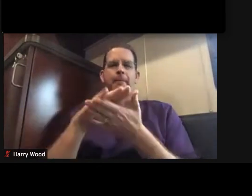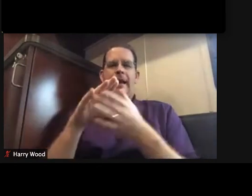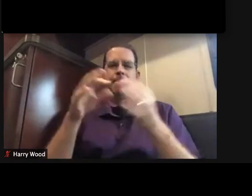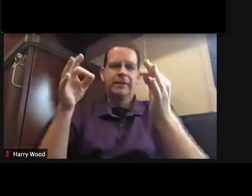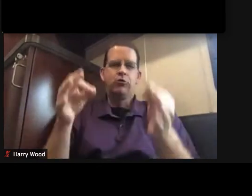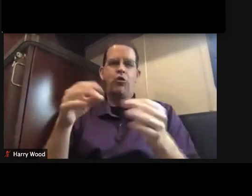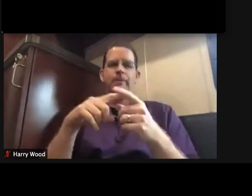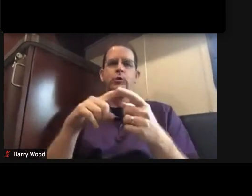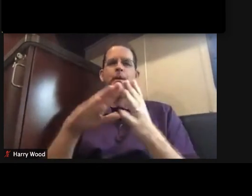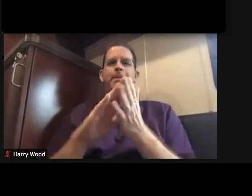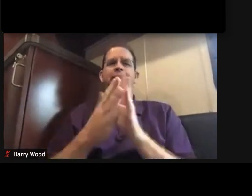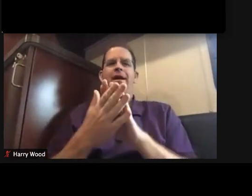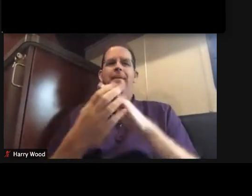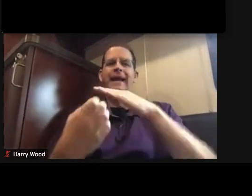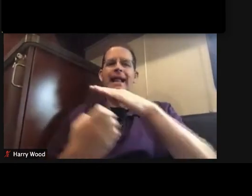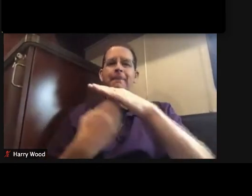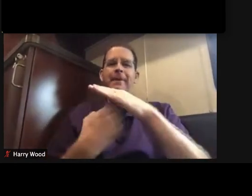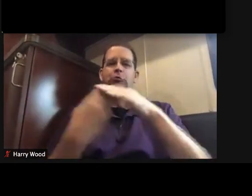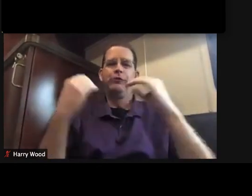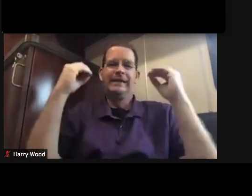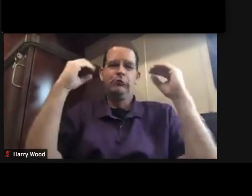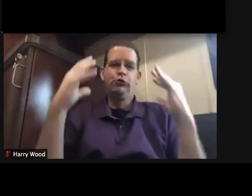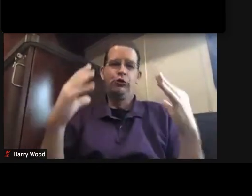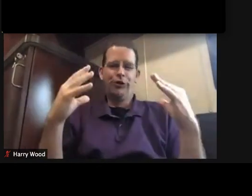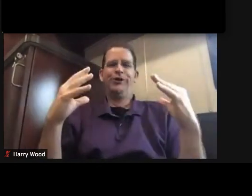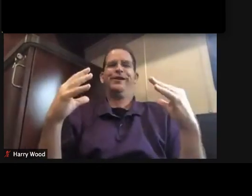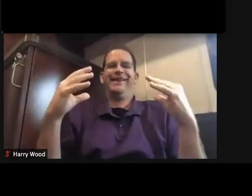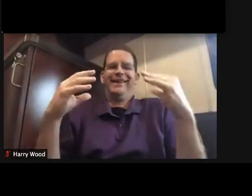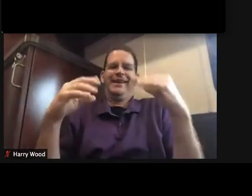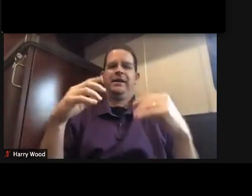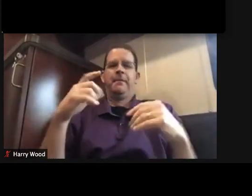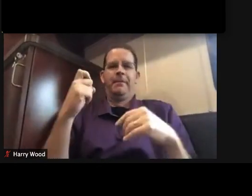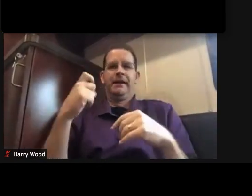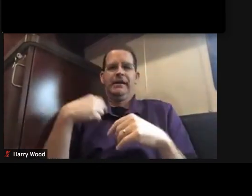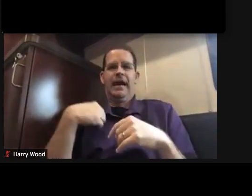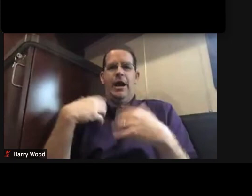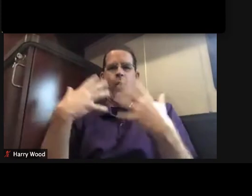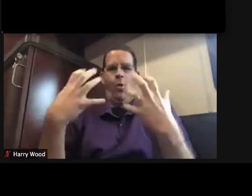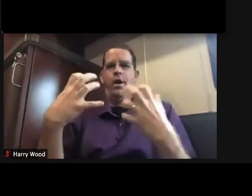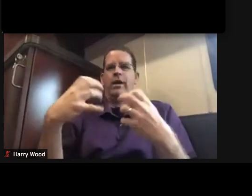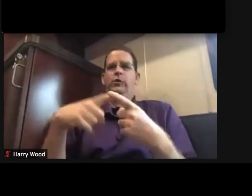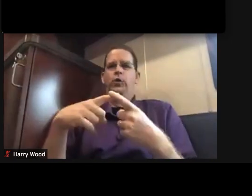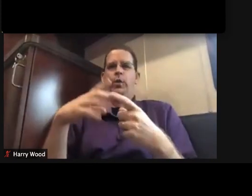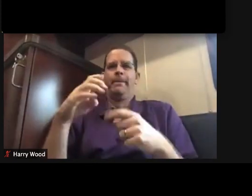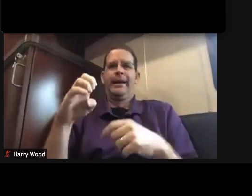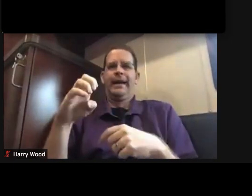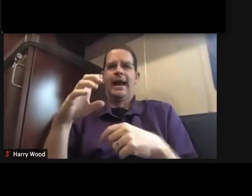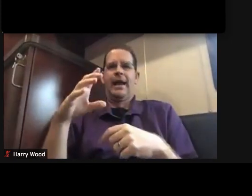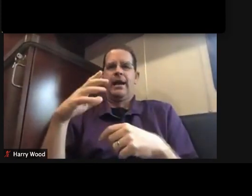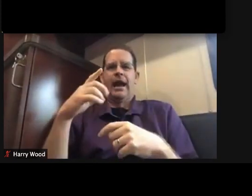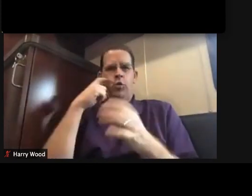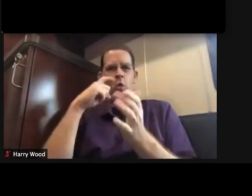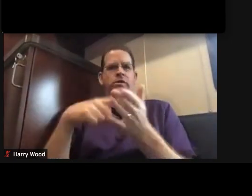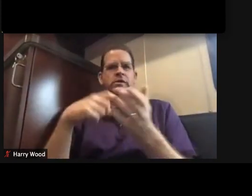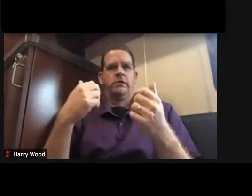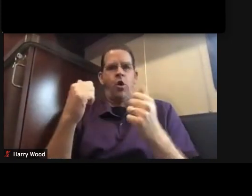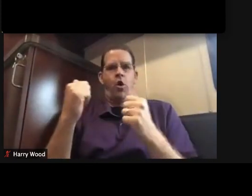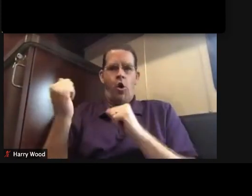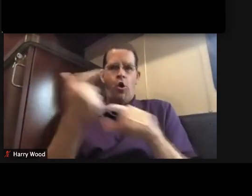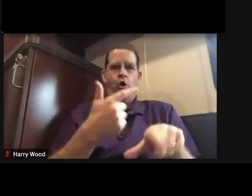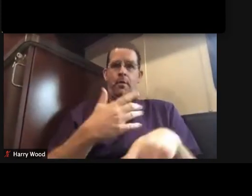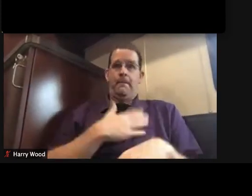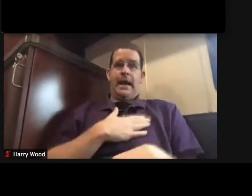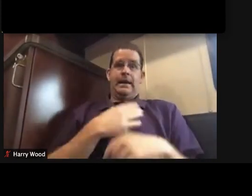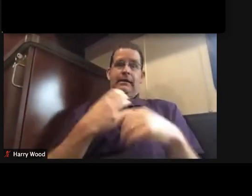And then I became determined to become an elementary school teacher through my studies because I wanted to